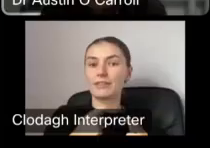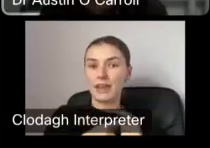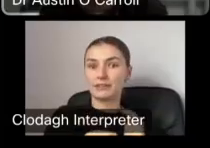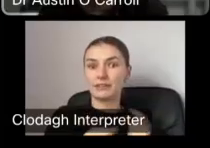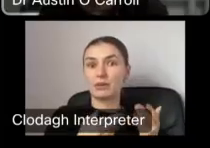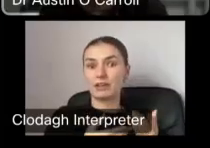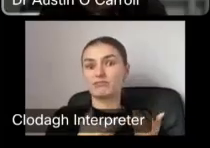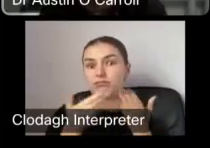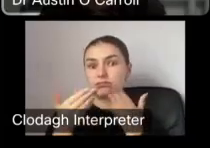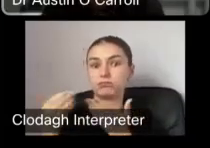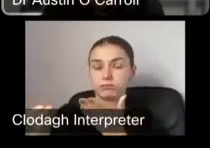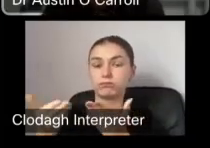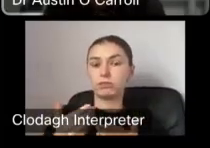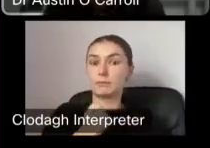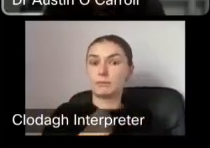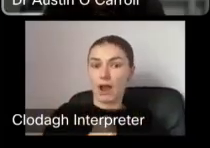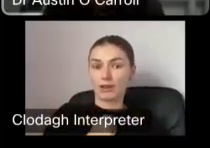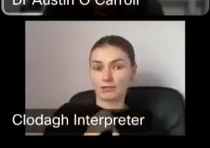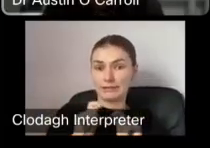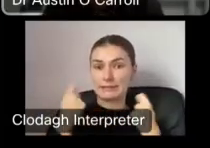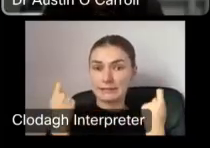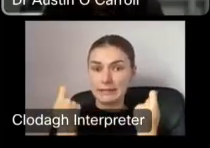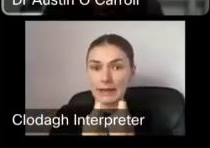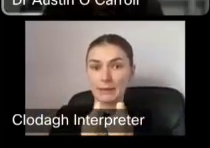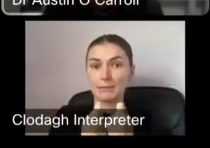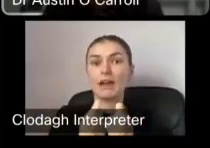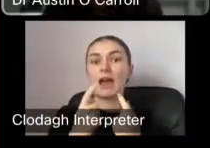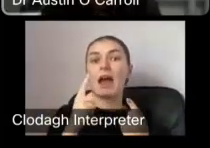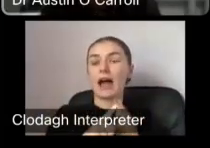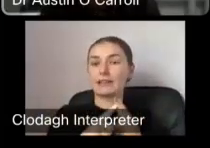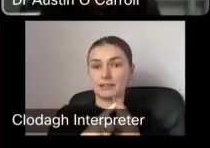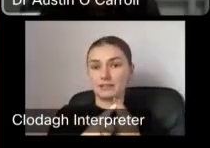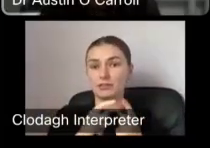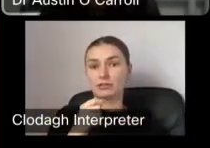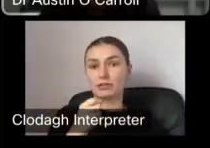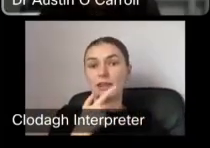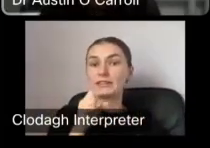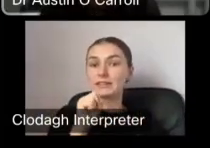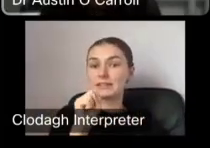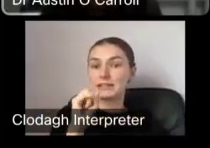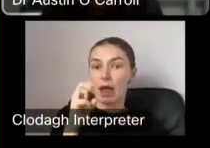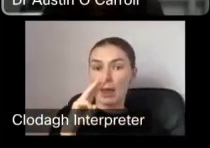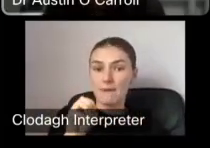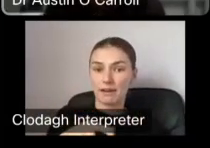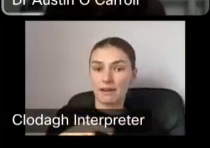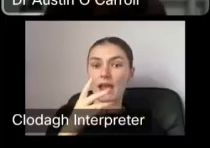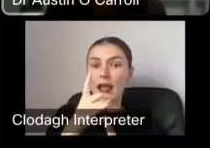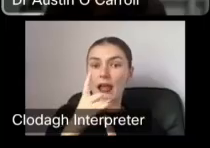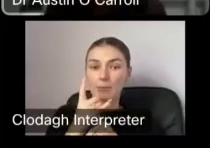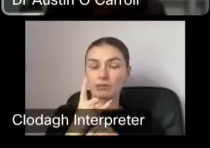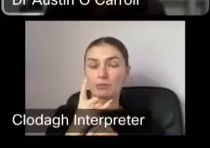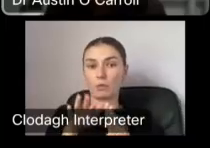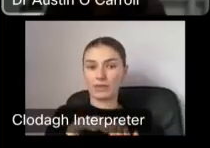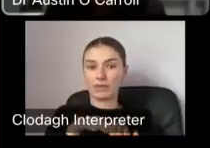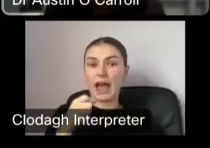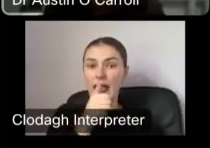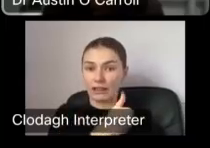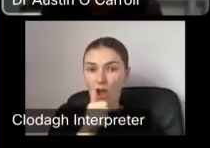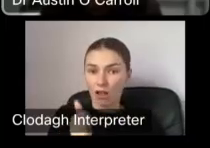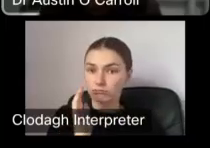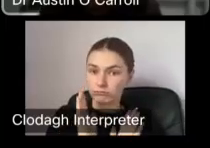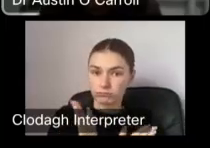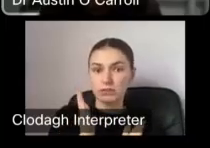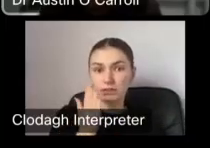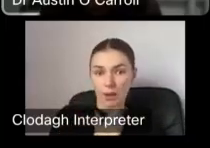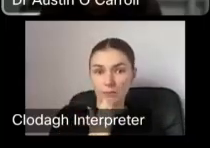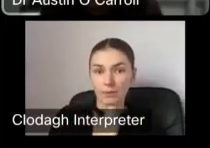opiate substitution treatment. Dublin Simon got them off alcohol. Dublin Simon got accommodation. And Dublin Simon got them to do their